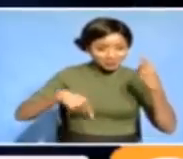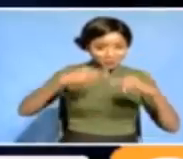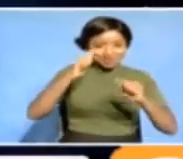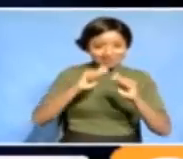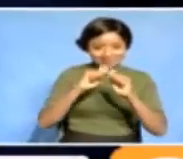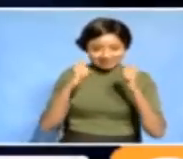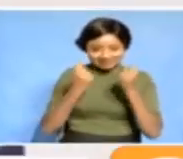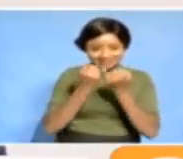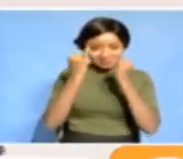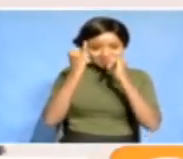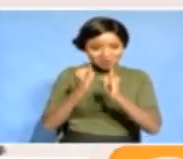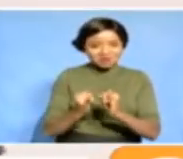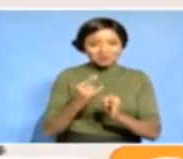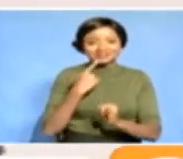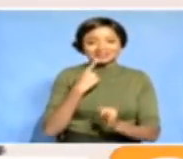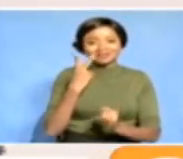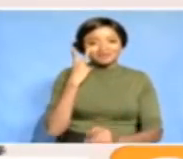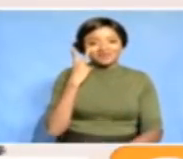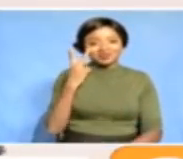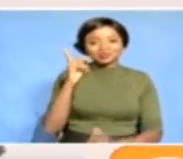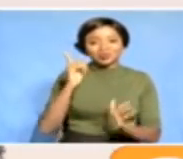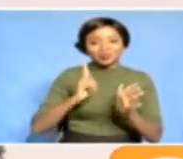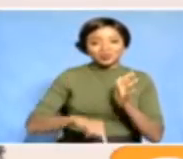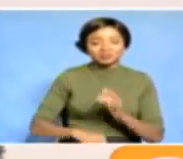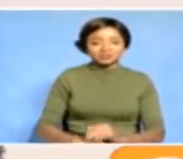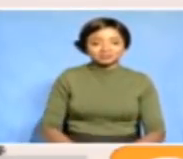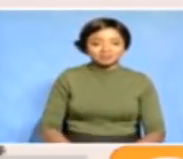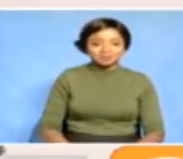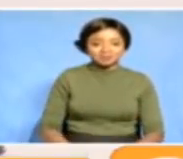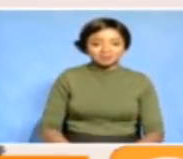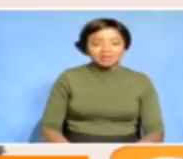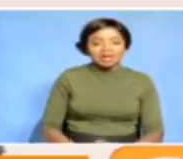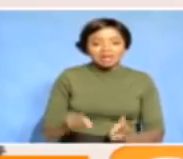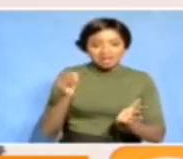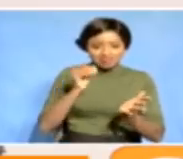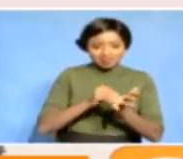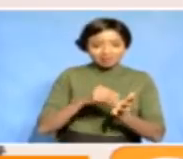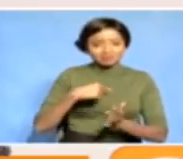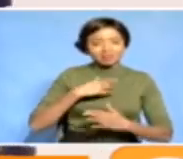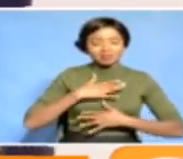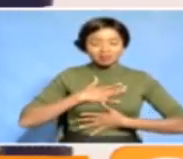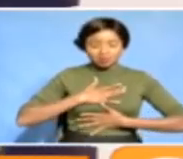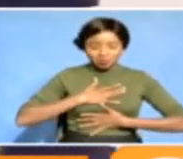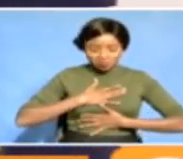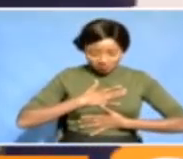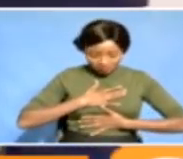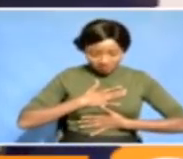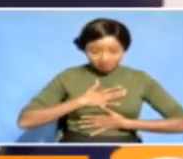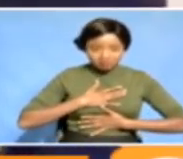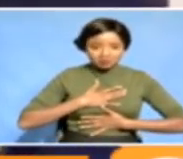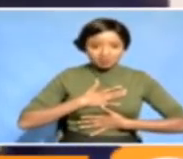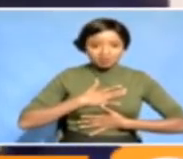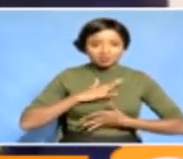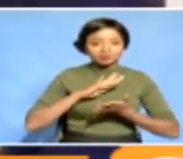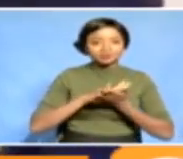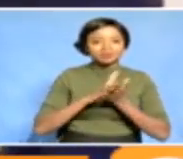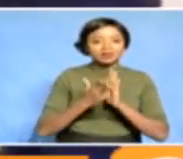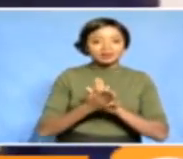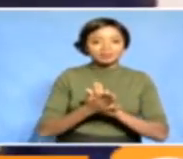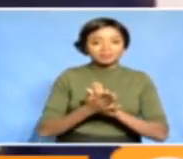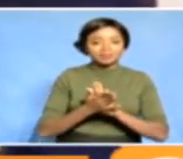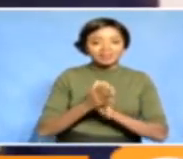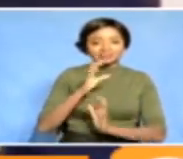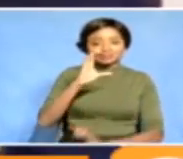outlined its vision. Once again, I am honored to be the Council of Governors